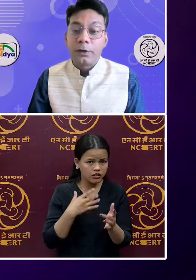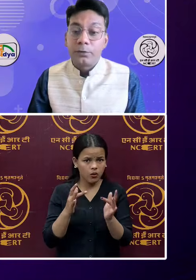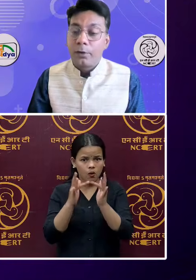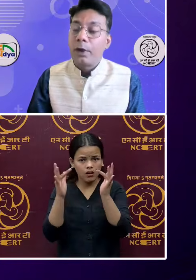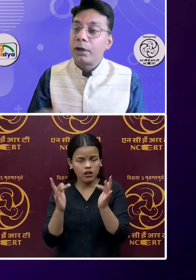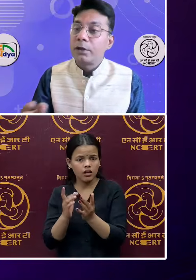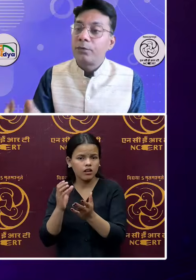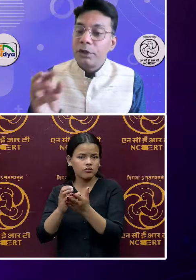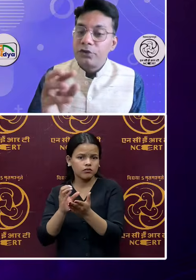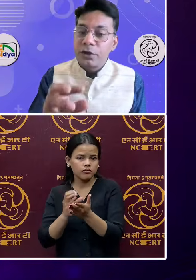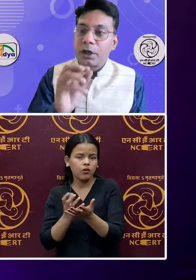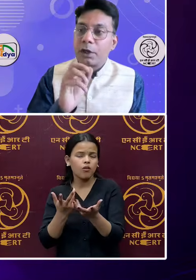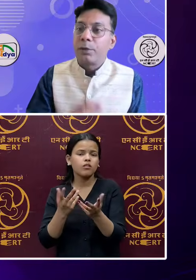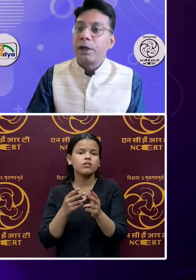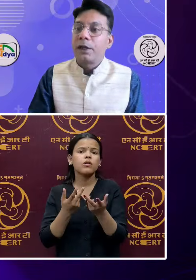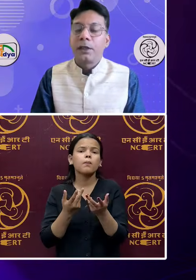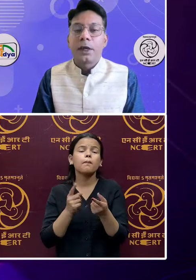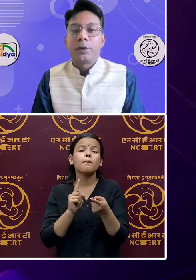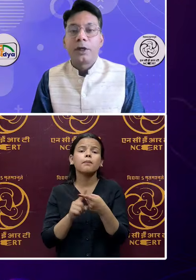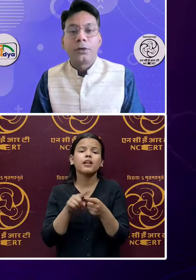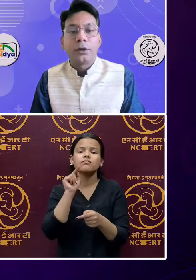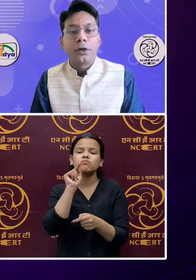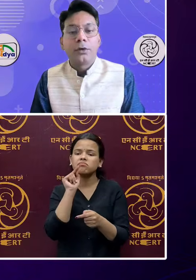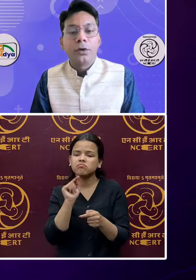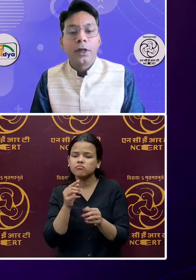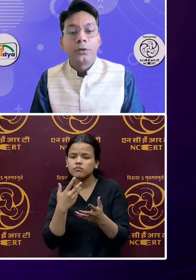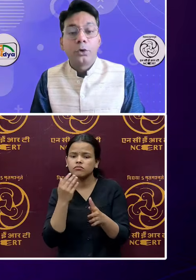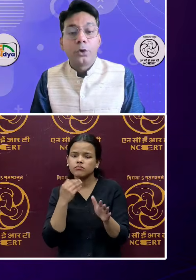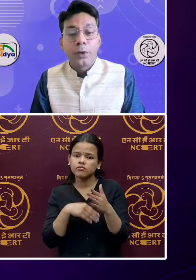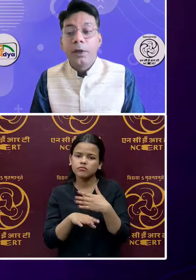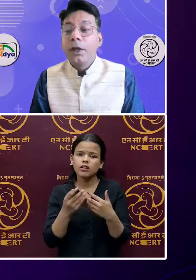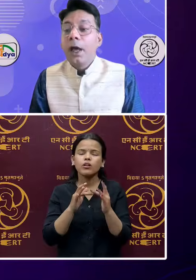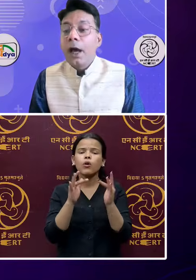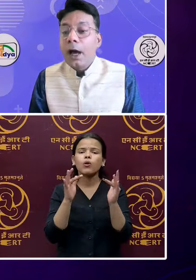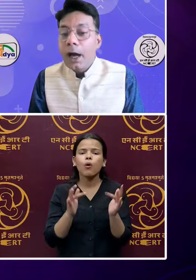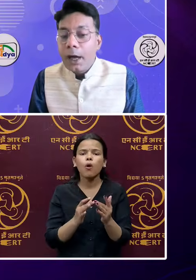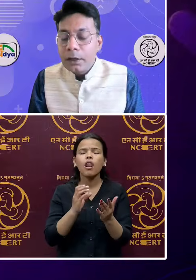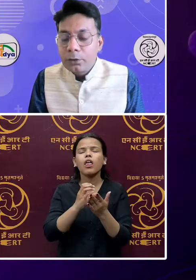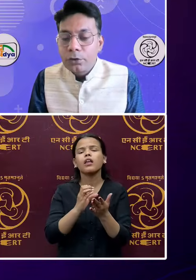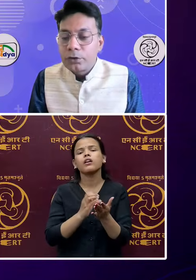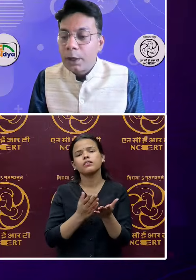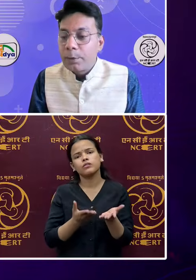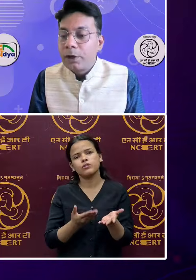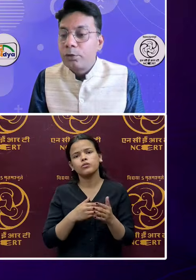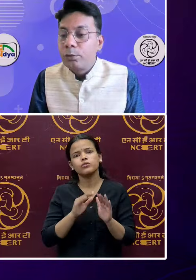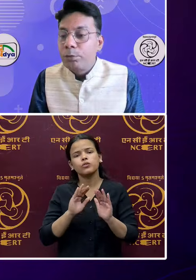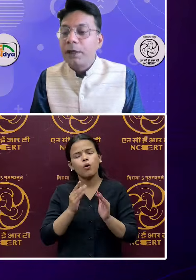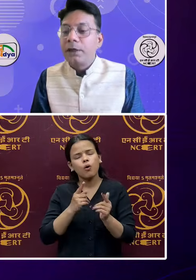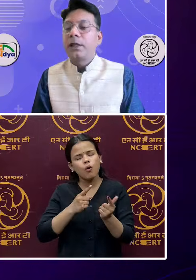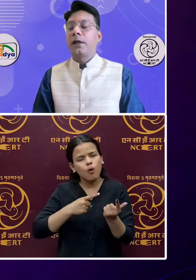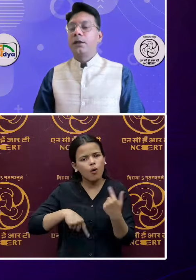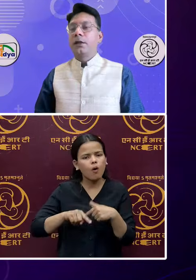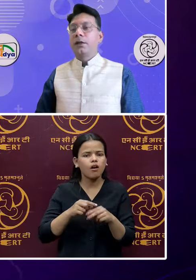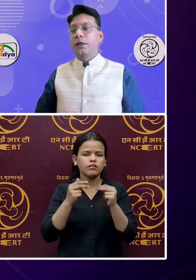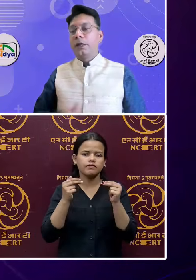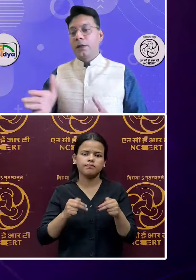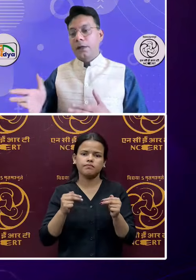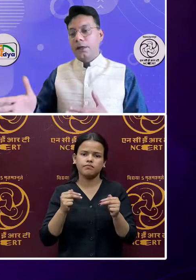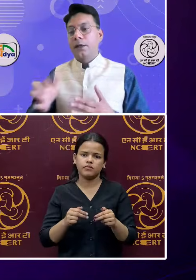course platform or the features inbuilt in that particular online course club, are those able to meet